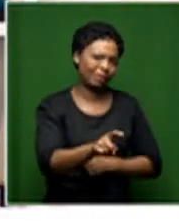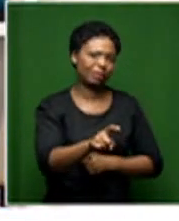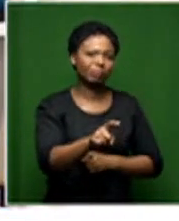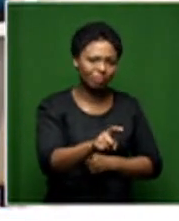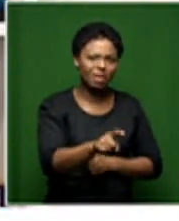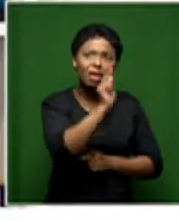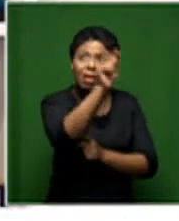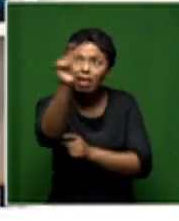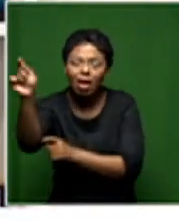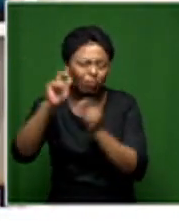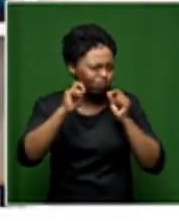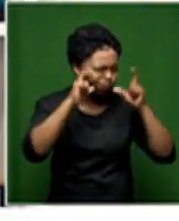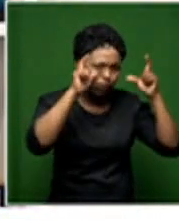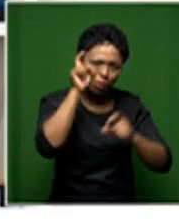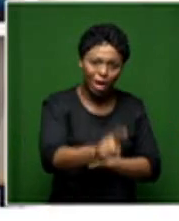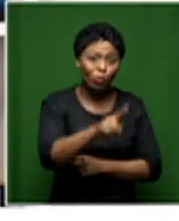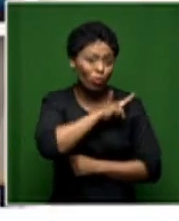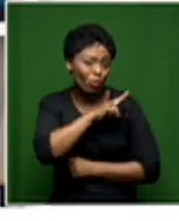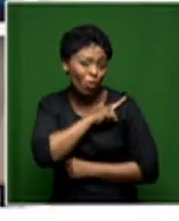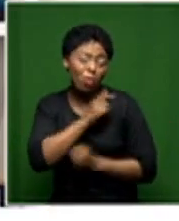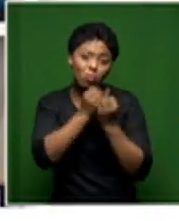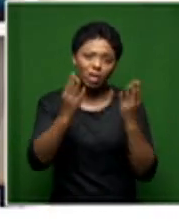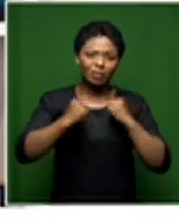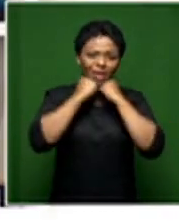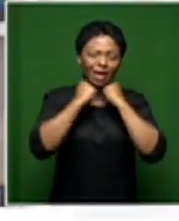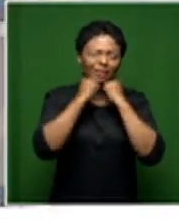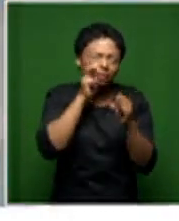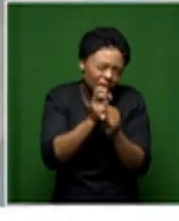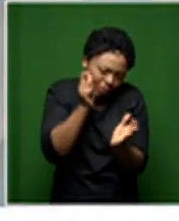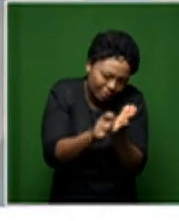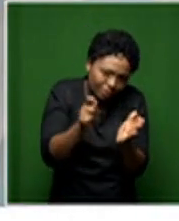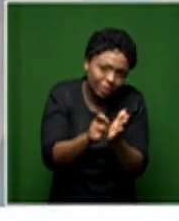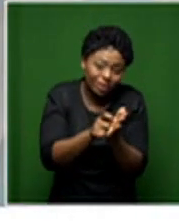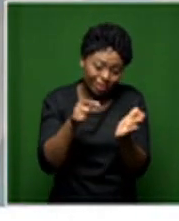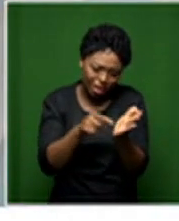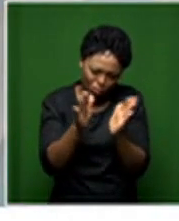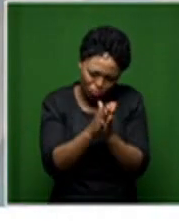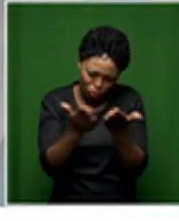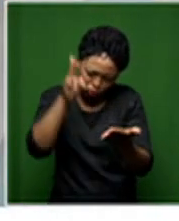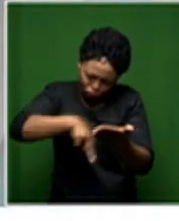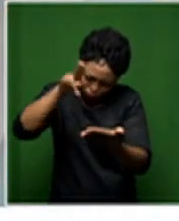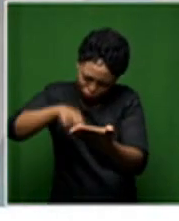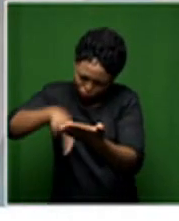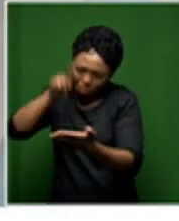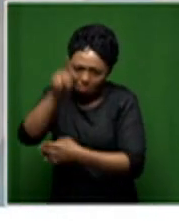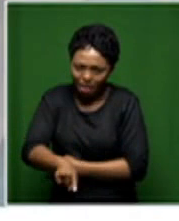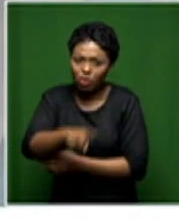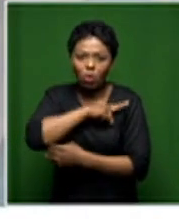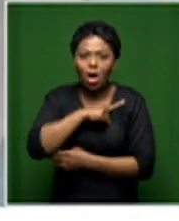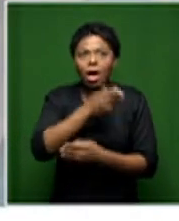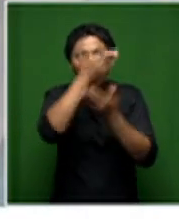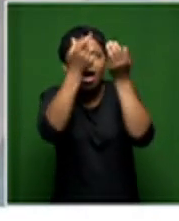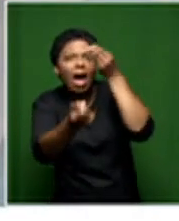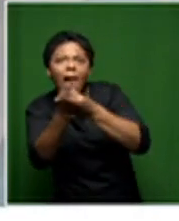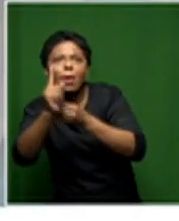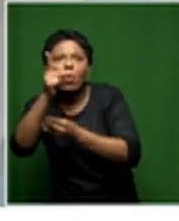people. A lot of parents also need to read the book, more importantly, because they don't even know what happens on their children's social media